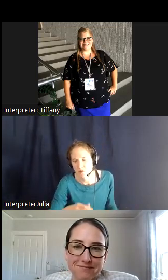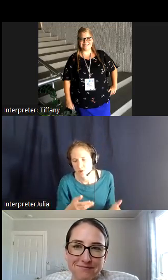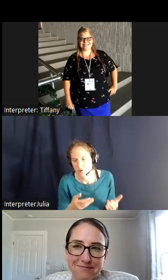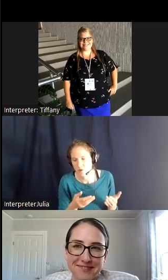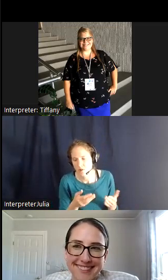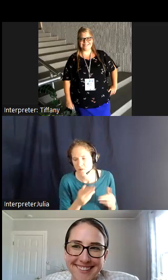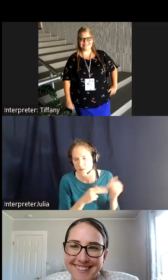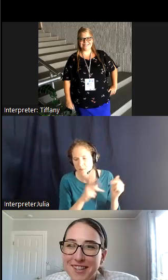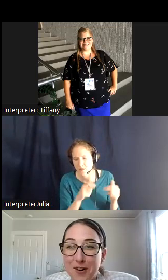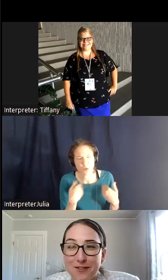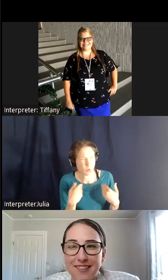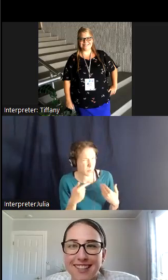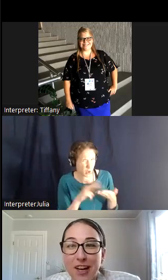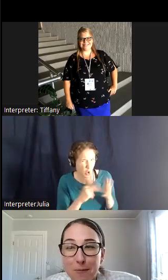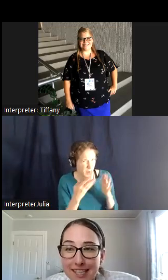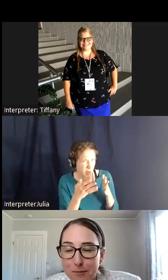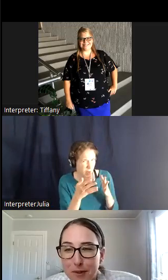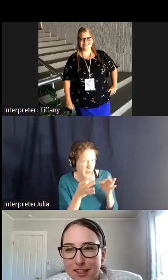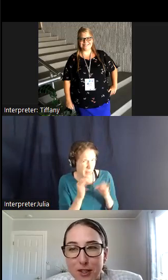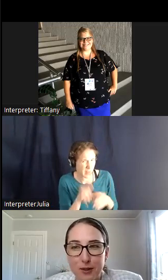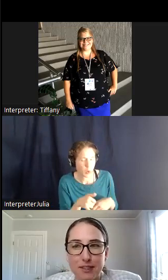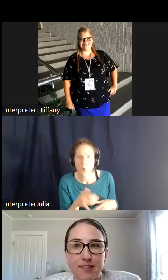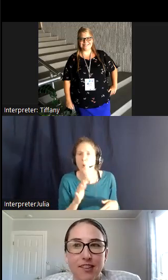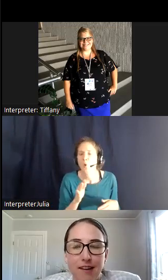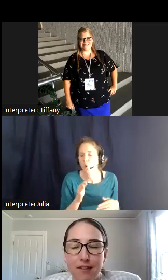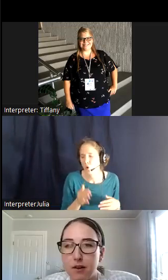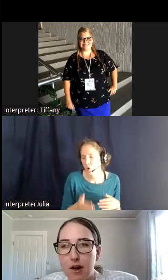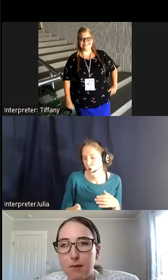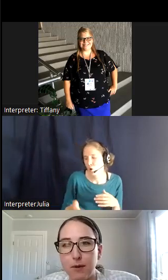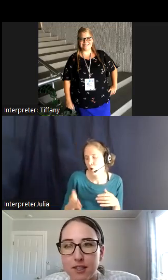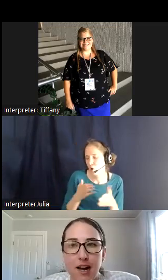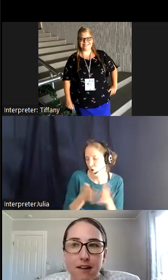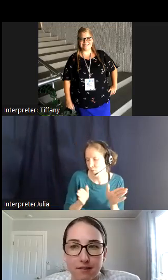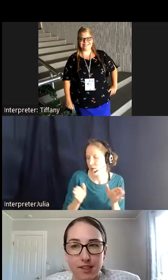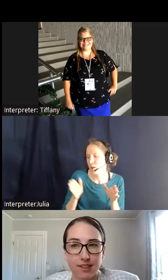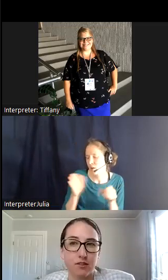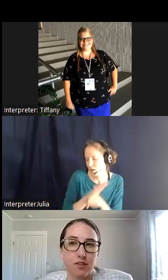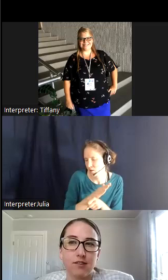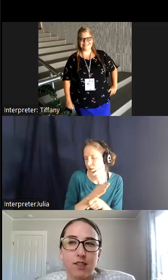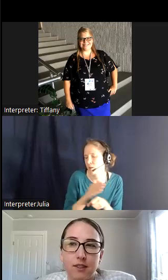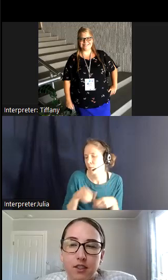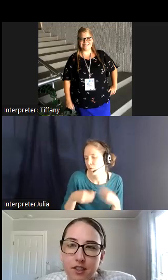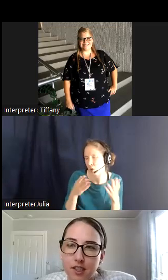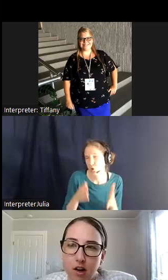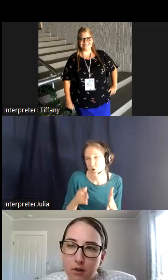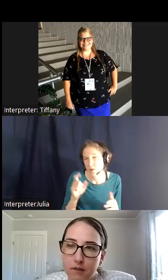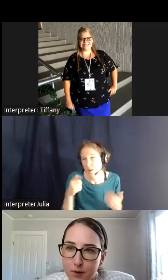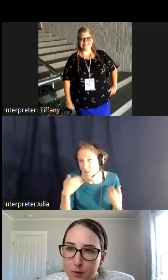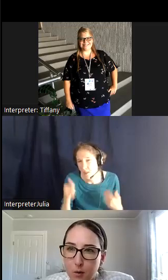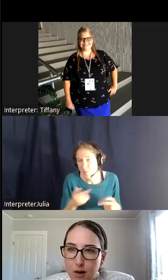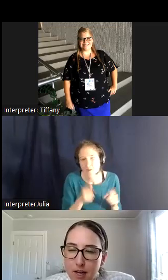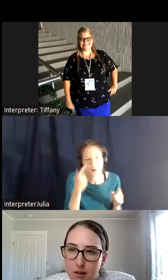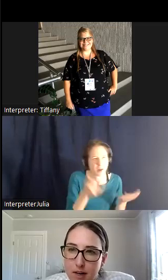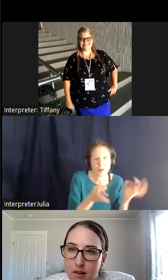tell me you already covered that? No, comprehensive providers do specifically have that requirement. We don't have it for essential. So there's just the